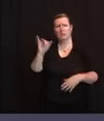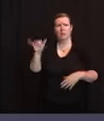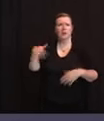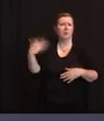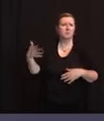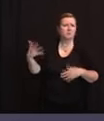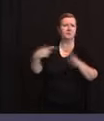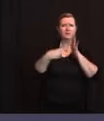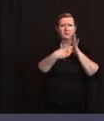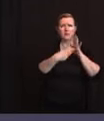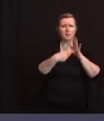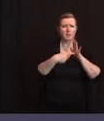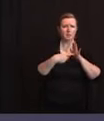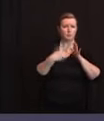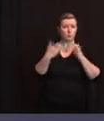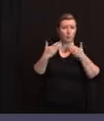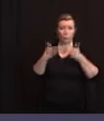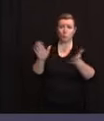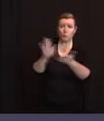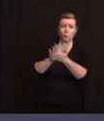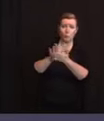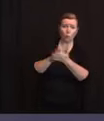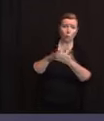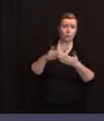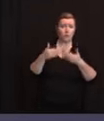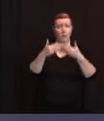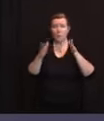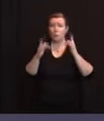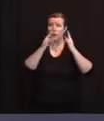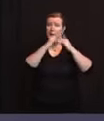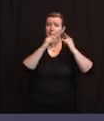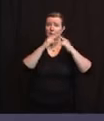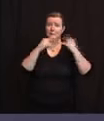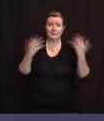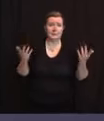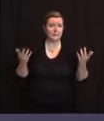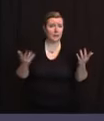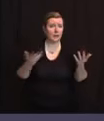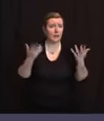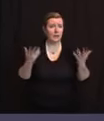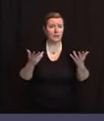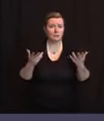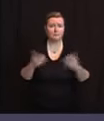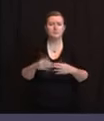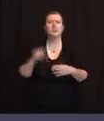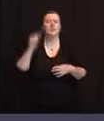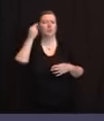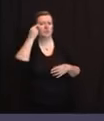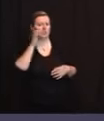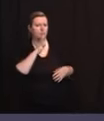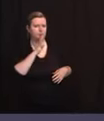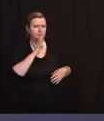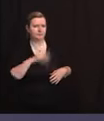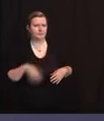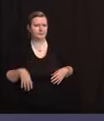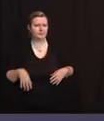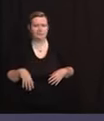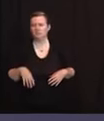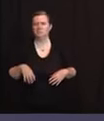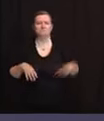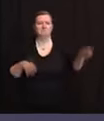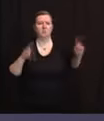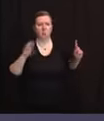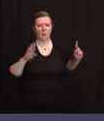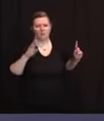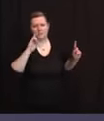opening campgrounds, or any specific policy decision that's being informed by that data? I'll let Rob handle the labor questions, other than I'll